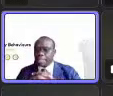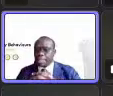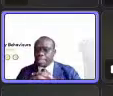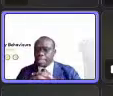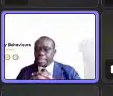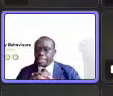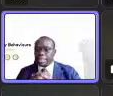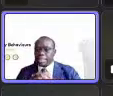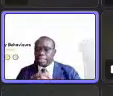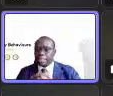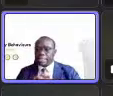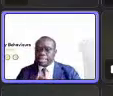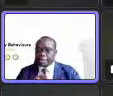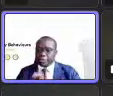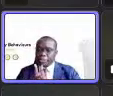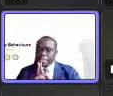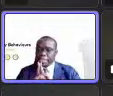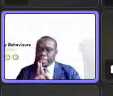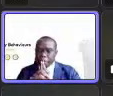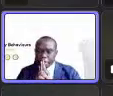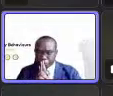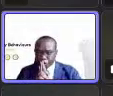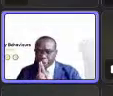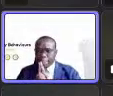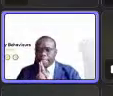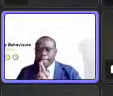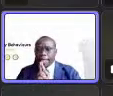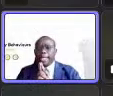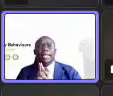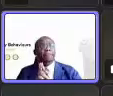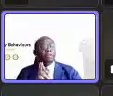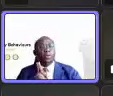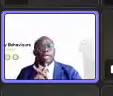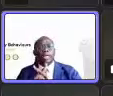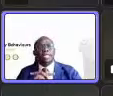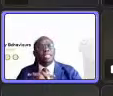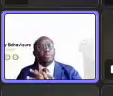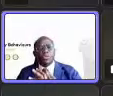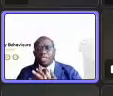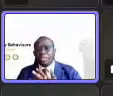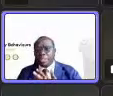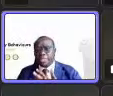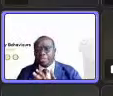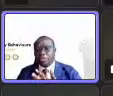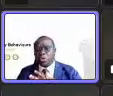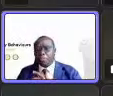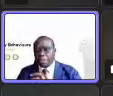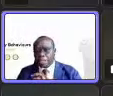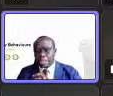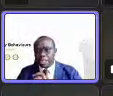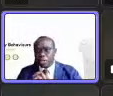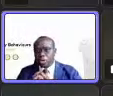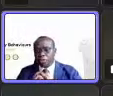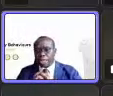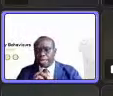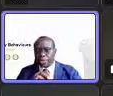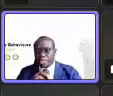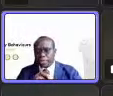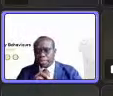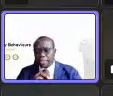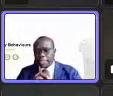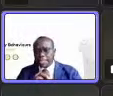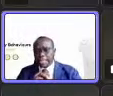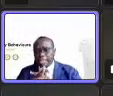embrace SAF, or sustainable aviation fuel. Currently, fuel is the most expensive component of